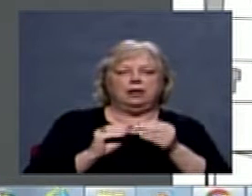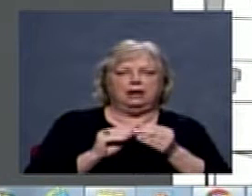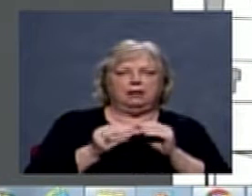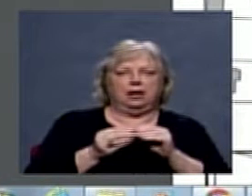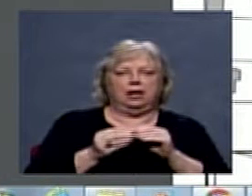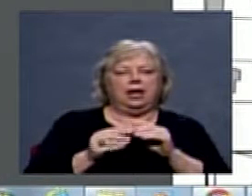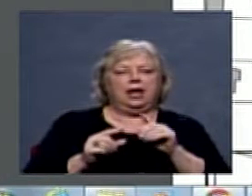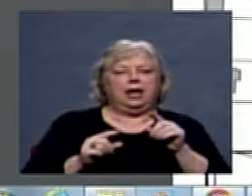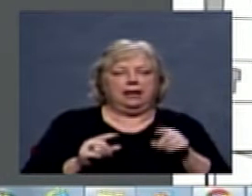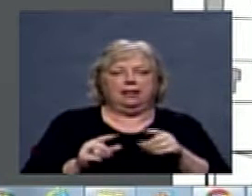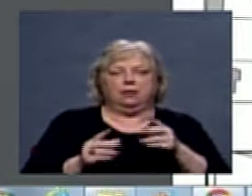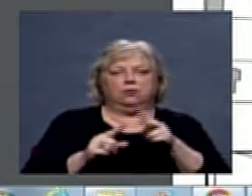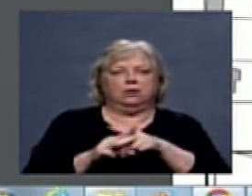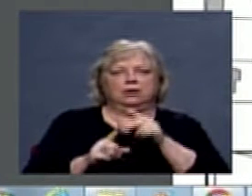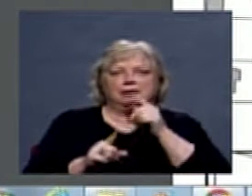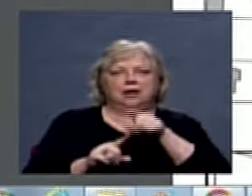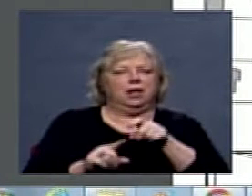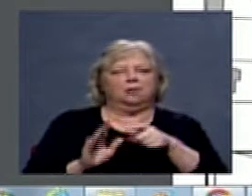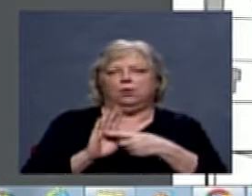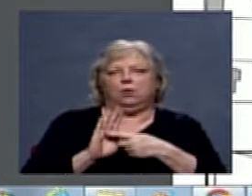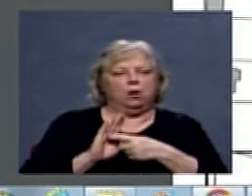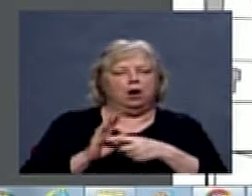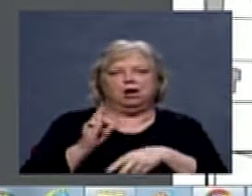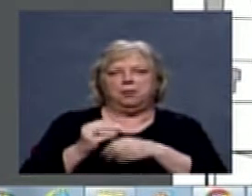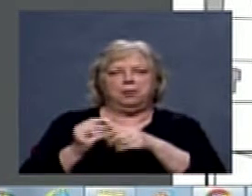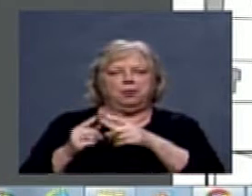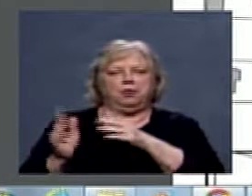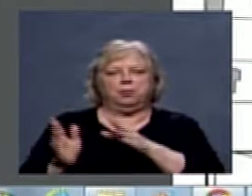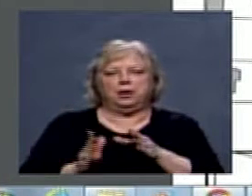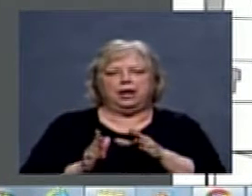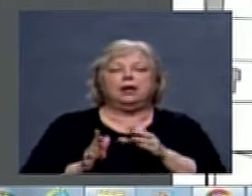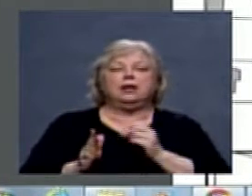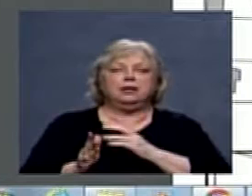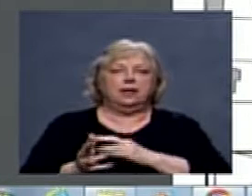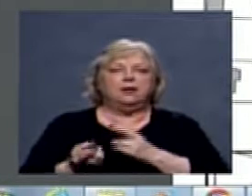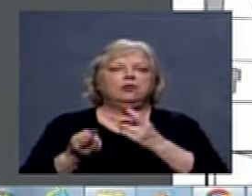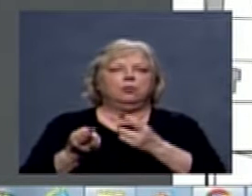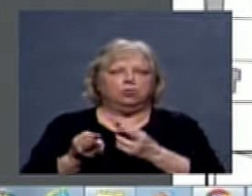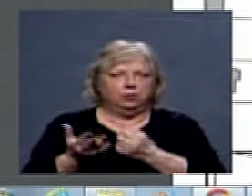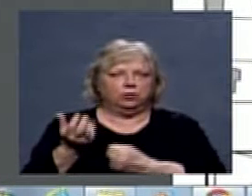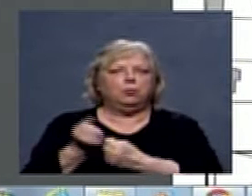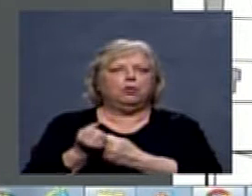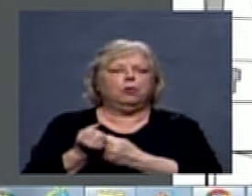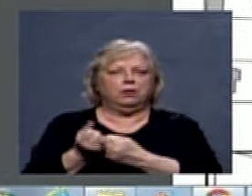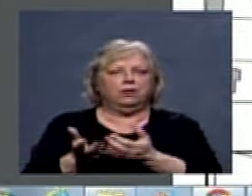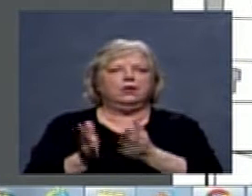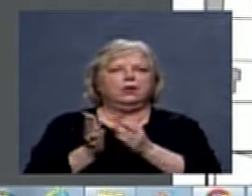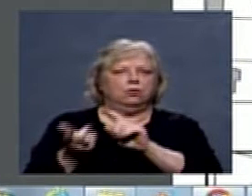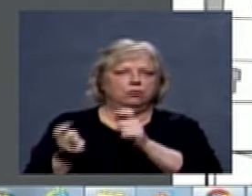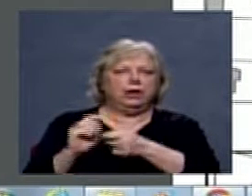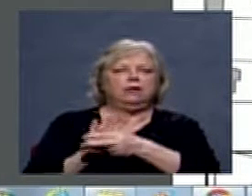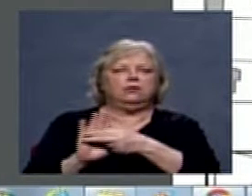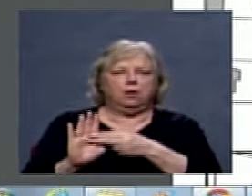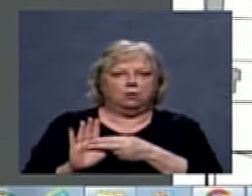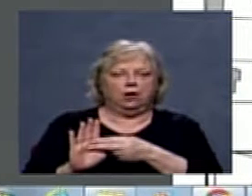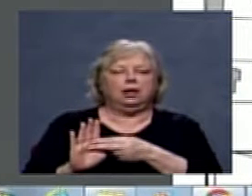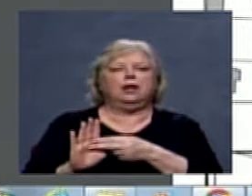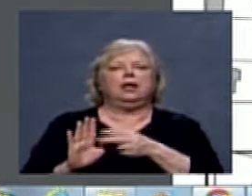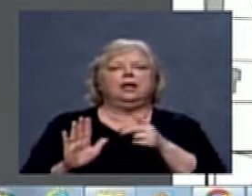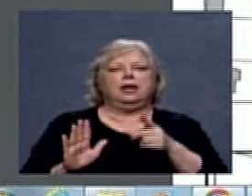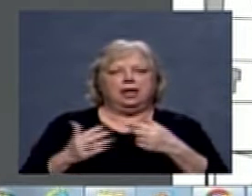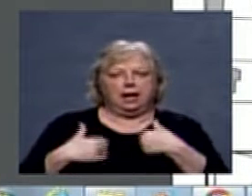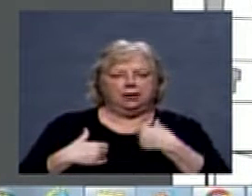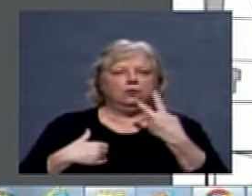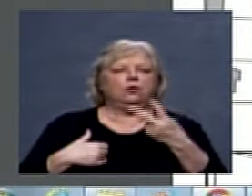to the plan. Staff is supportive of the requested R4 rezoning. Staff views the request as reasonable. The property is comprised of